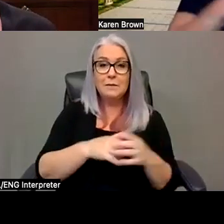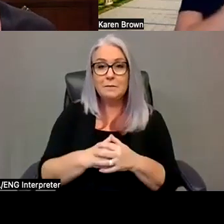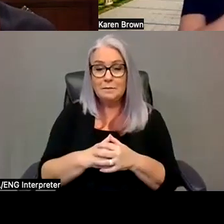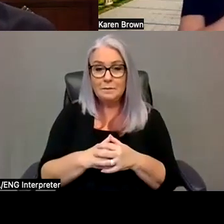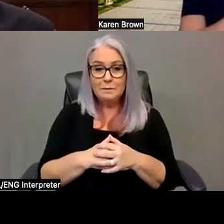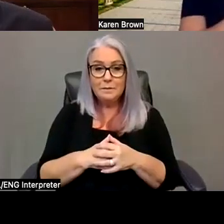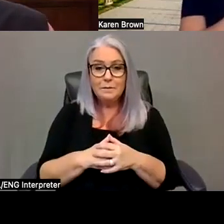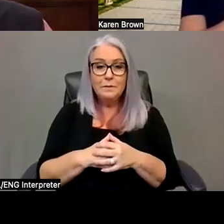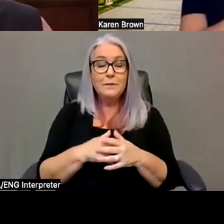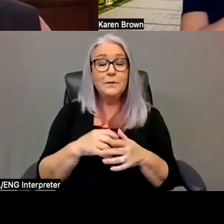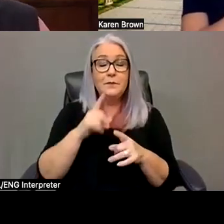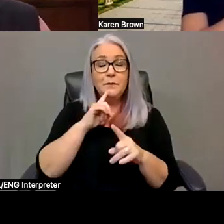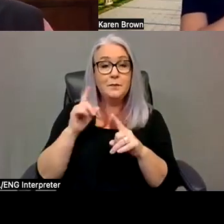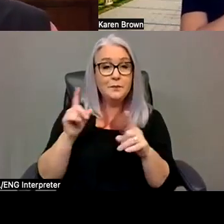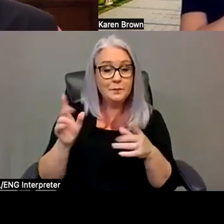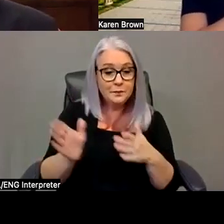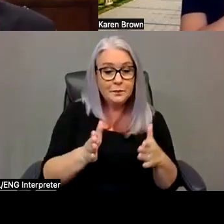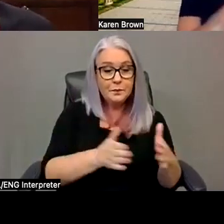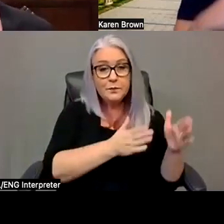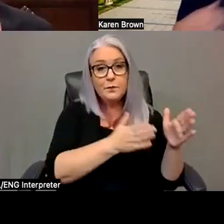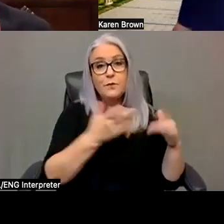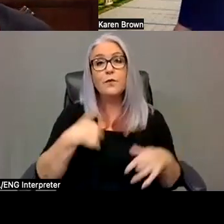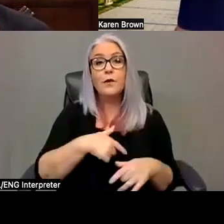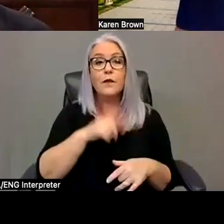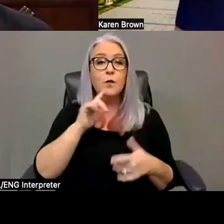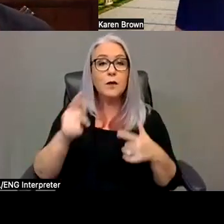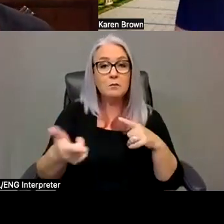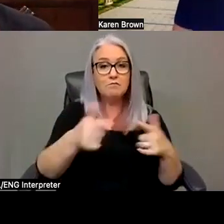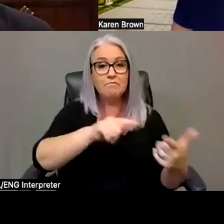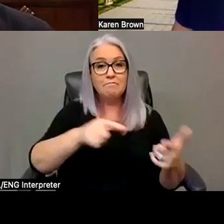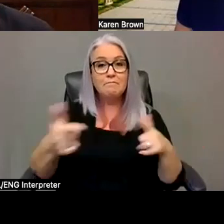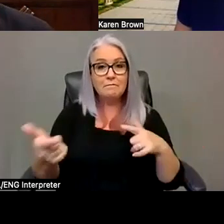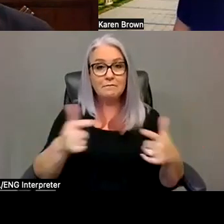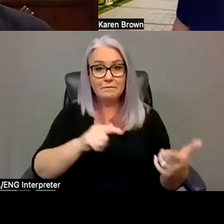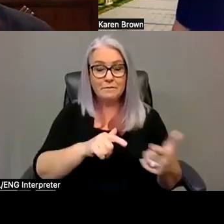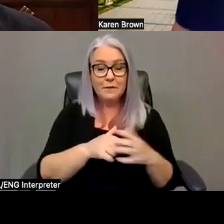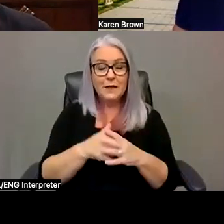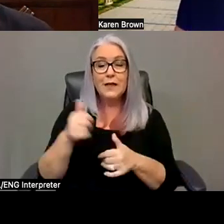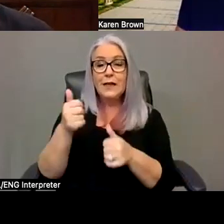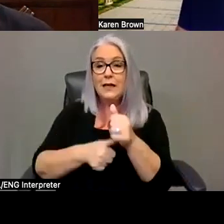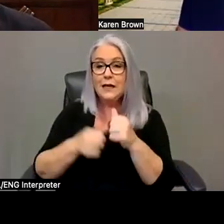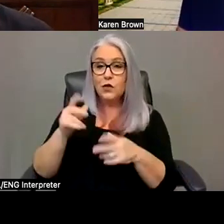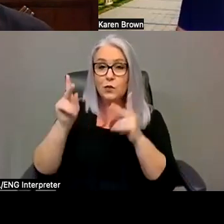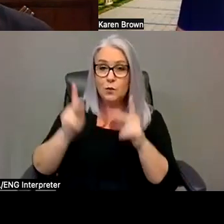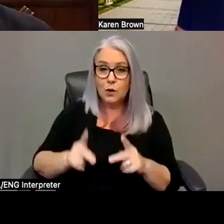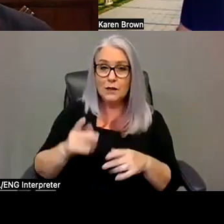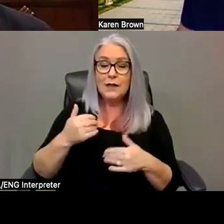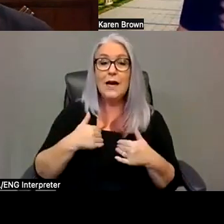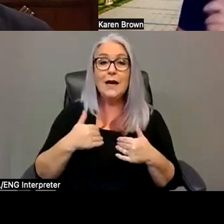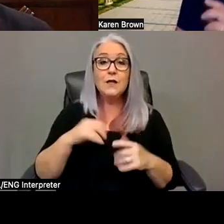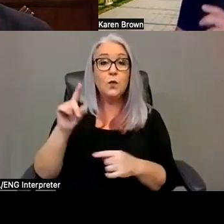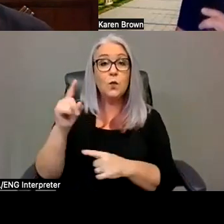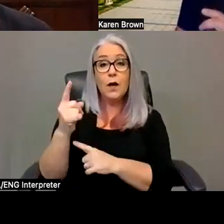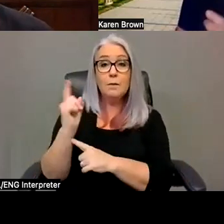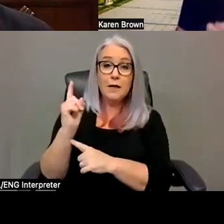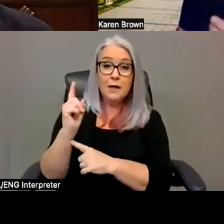which the candidates will respond to further questions will be rotated. Each candidate has up to 1 minute for their opening and